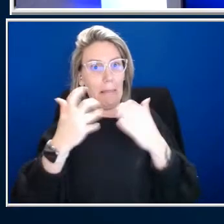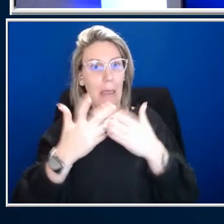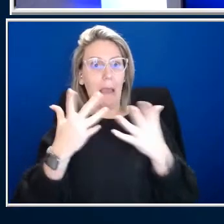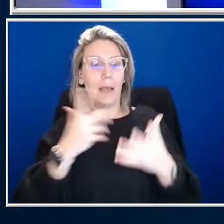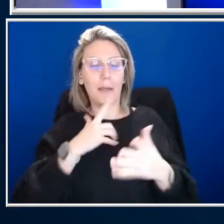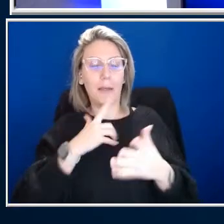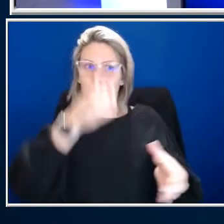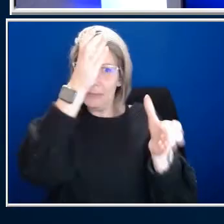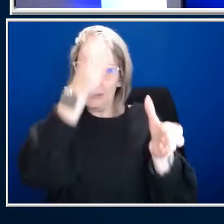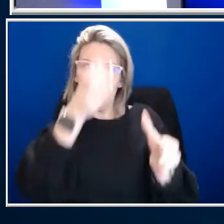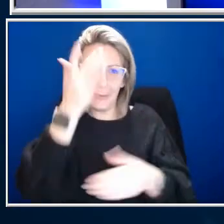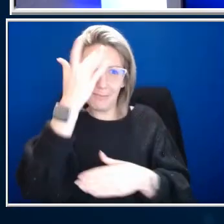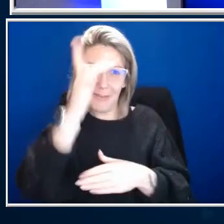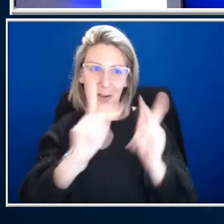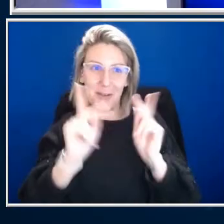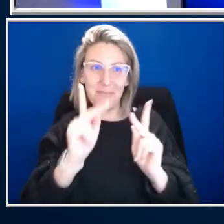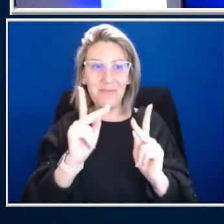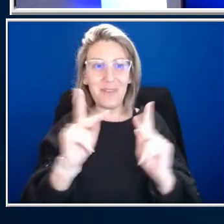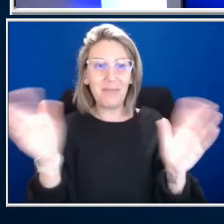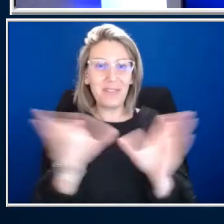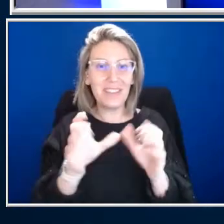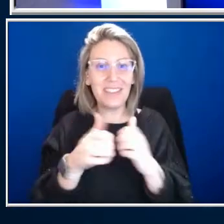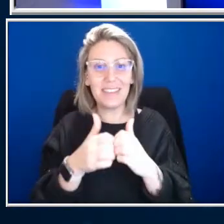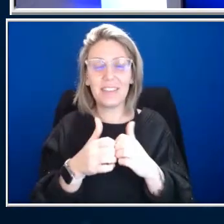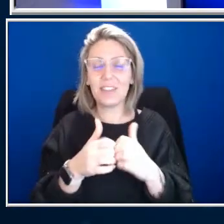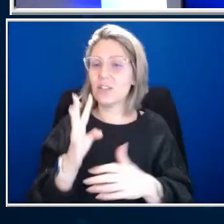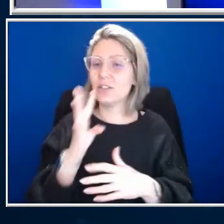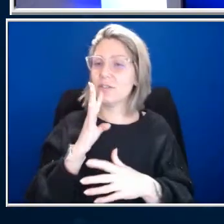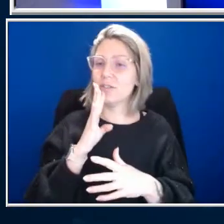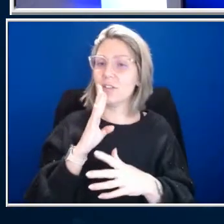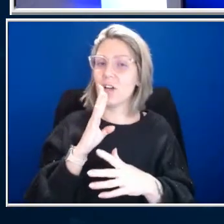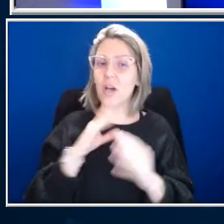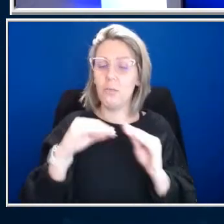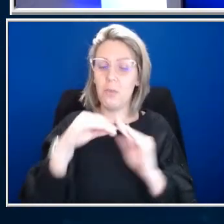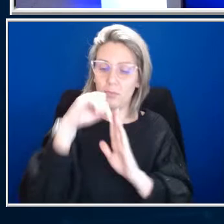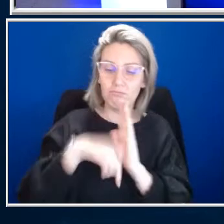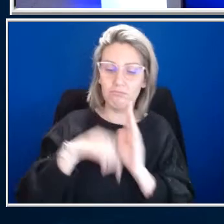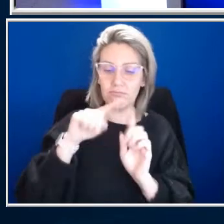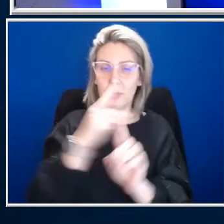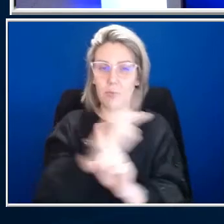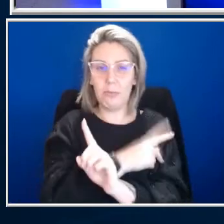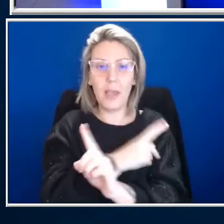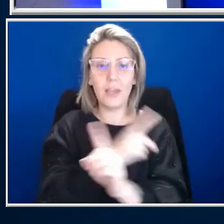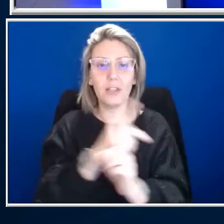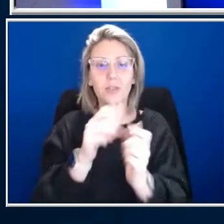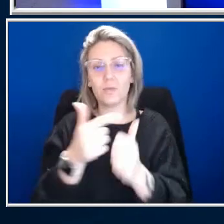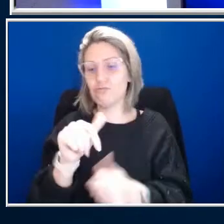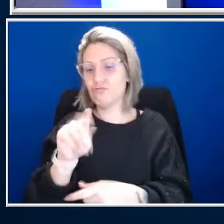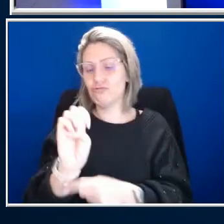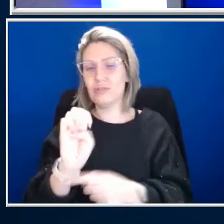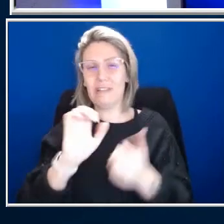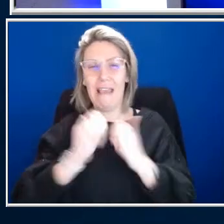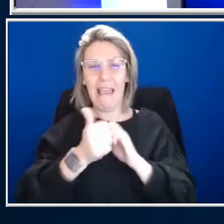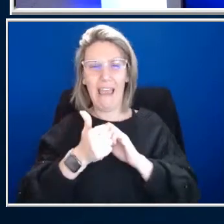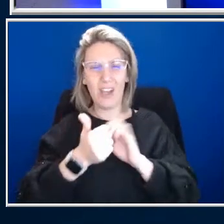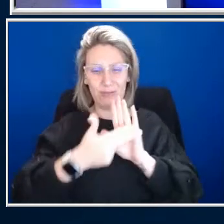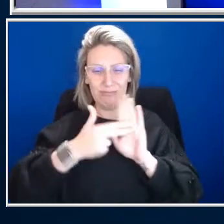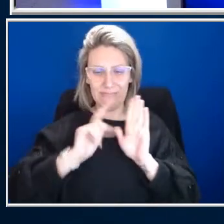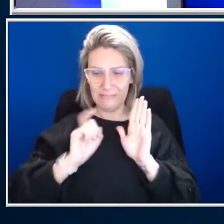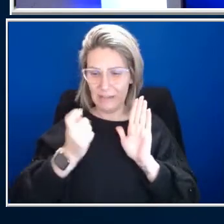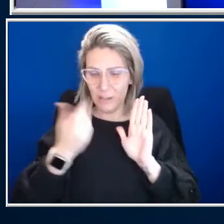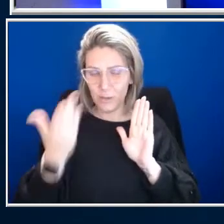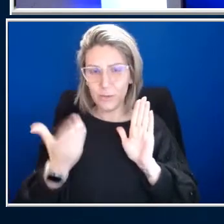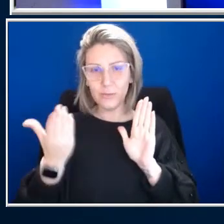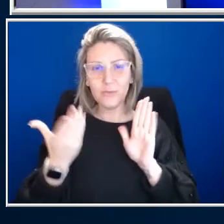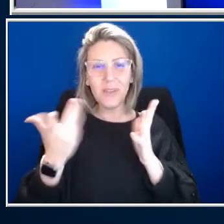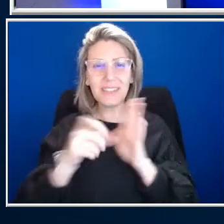hear that. So let's talk more about patients like Gene. So I want to talk about how it's diagnosed, first of all, and then just like what